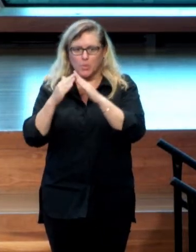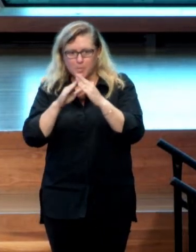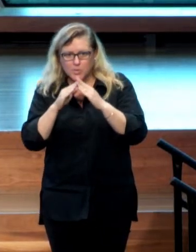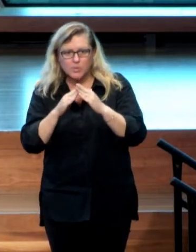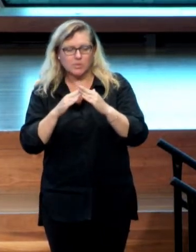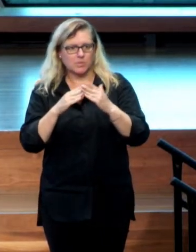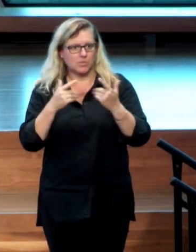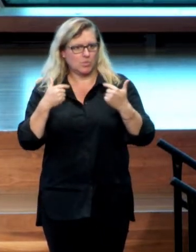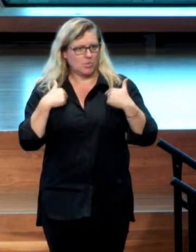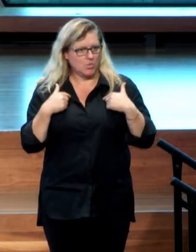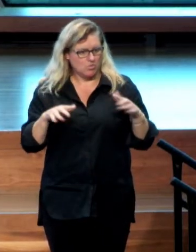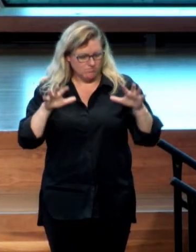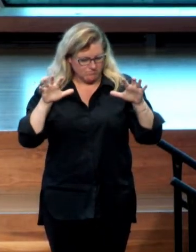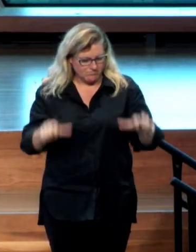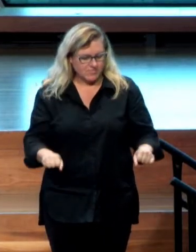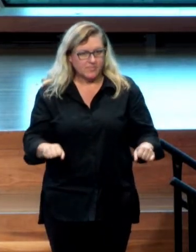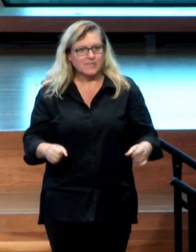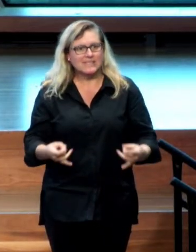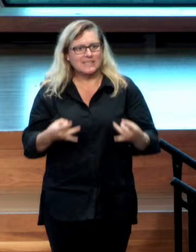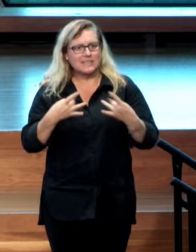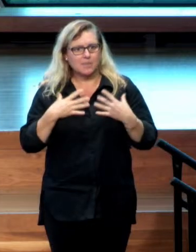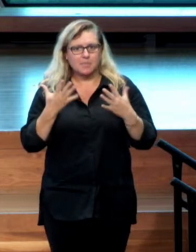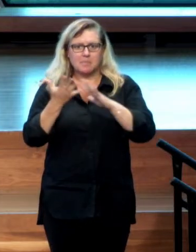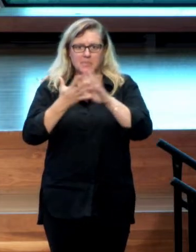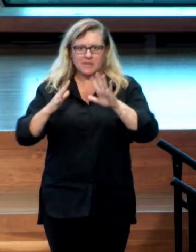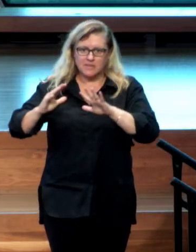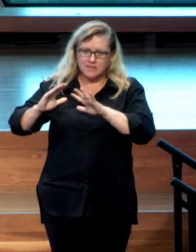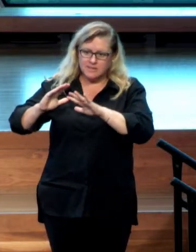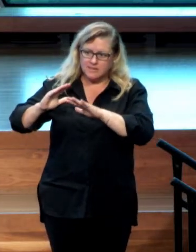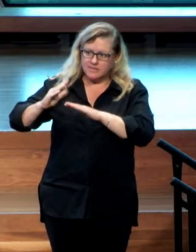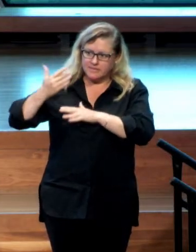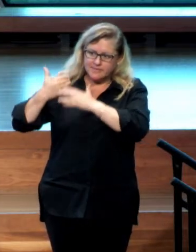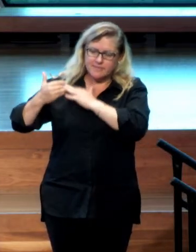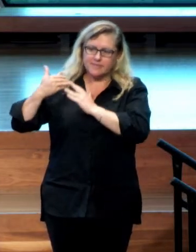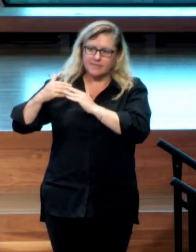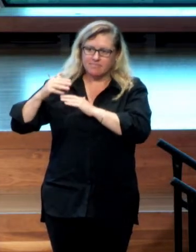reclaiming themselves after pretty disruptive events.